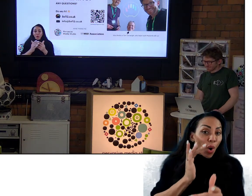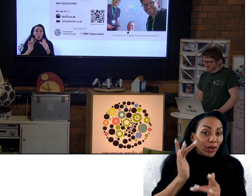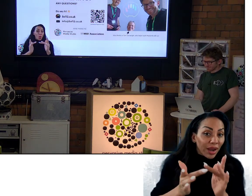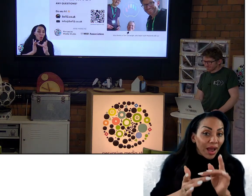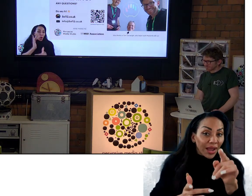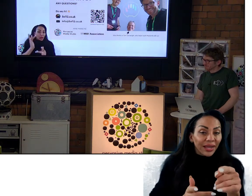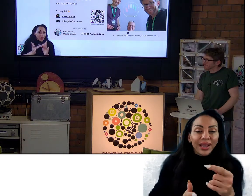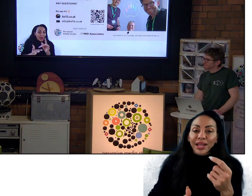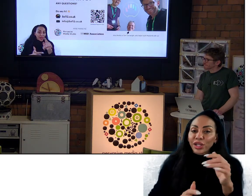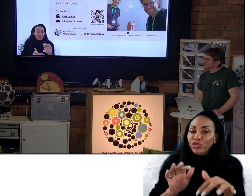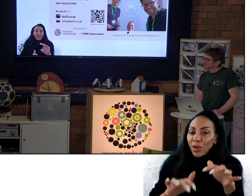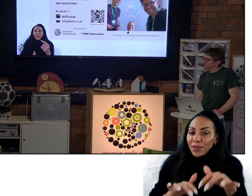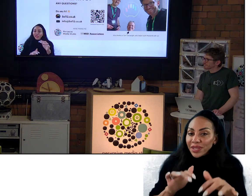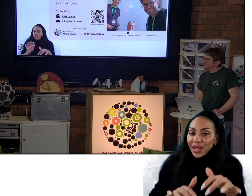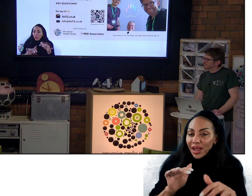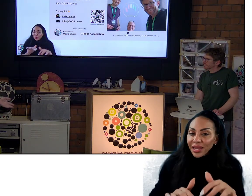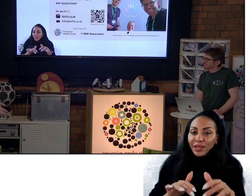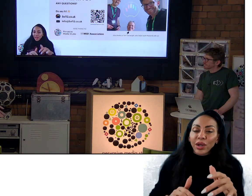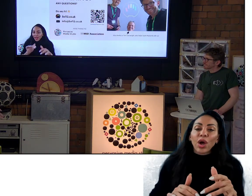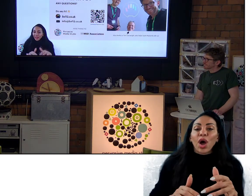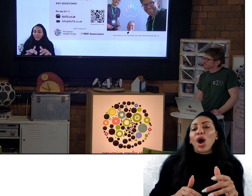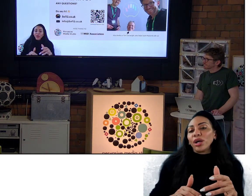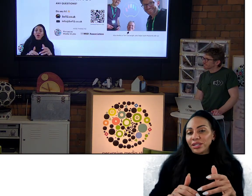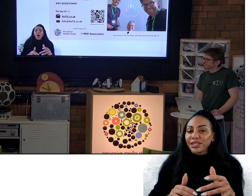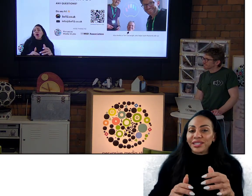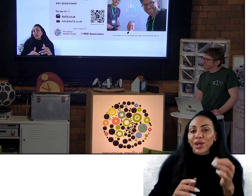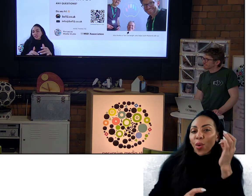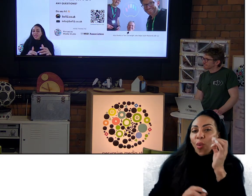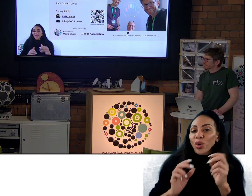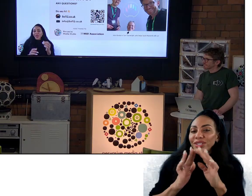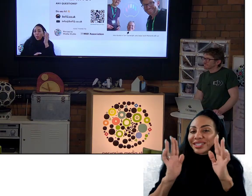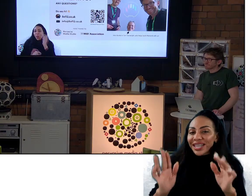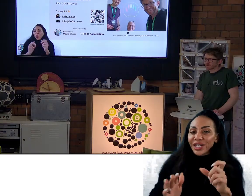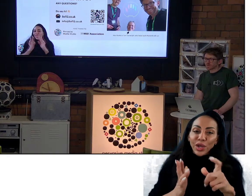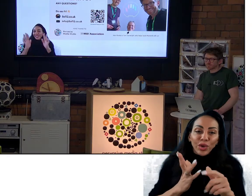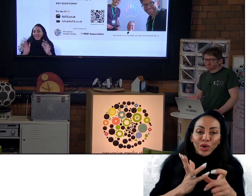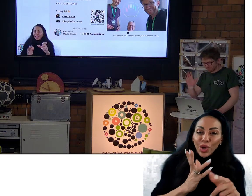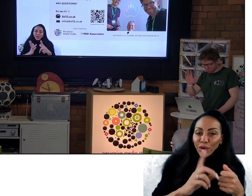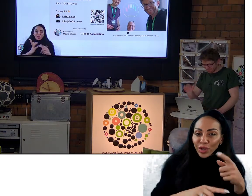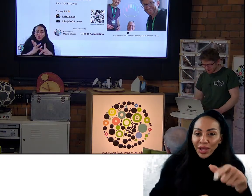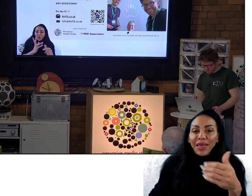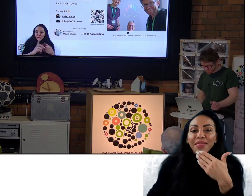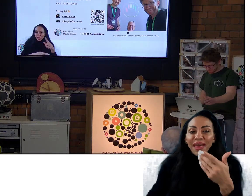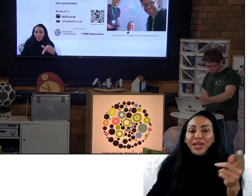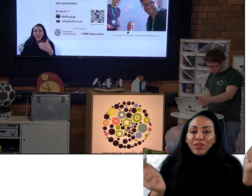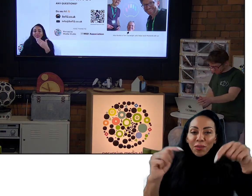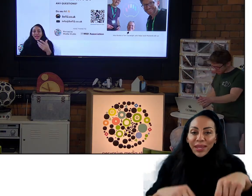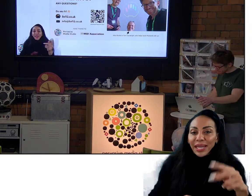studio@watershed.co.uk with any questions. Thank you all for being here today, and we'll see you again next time. Cheers.